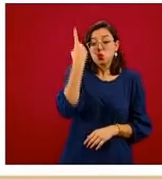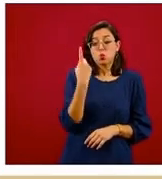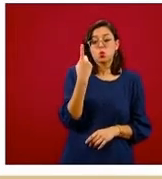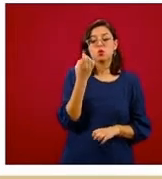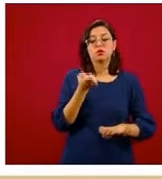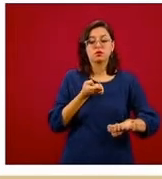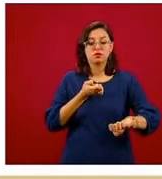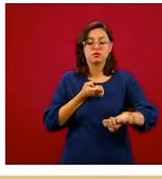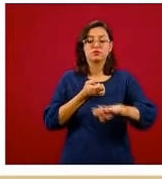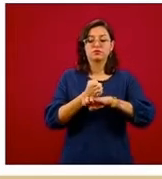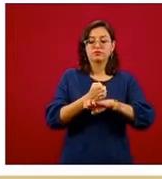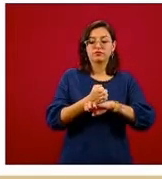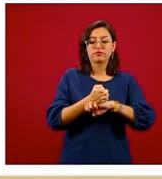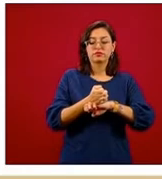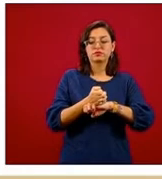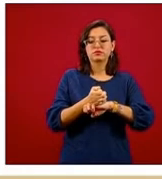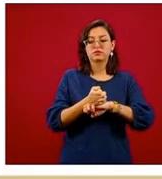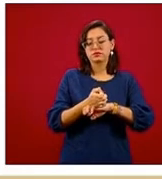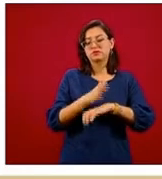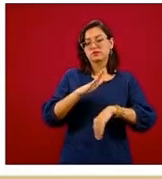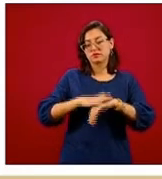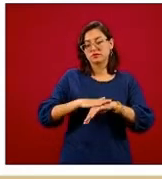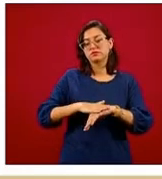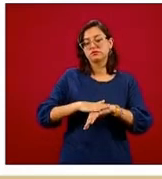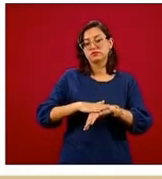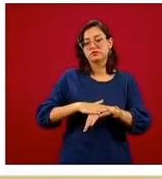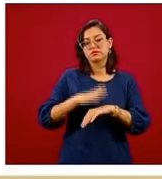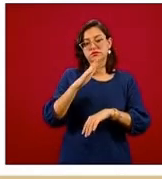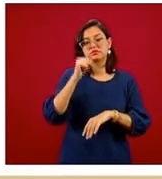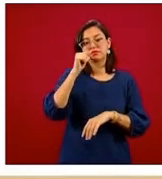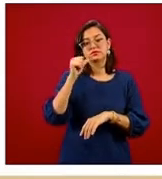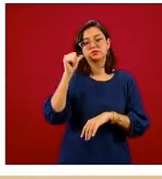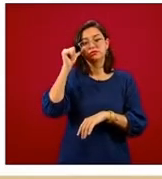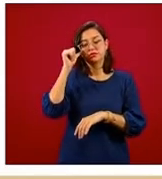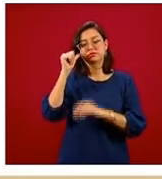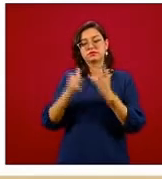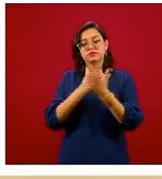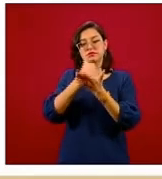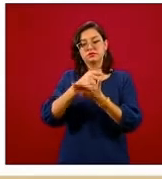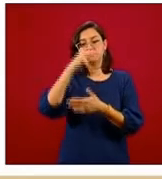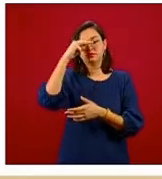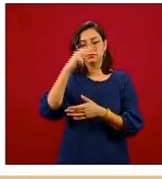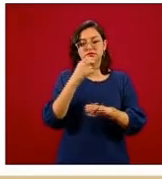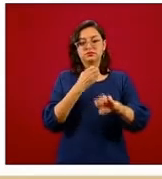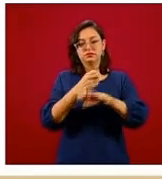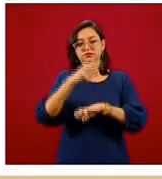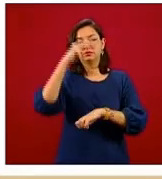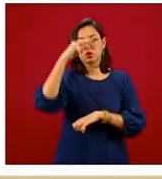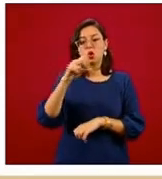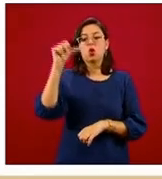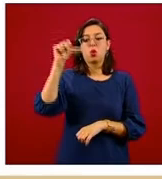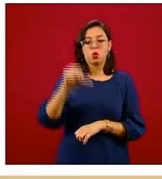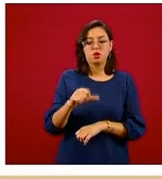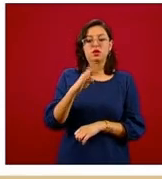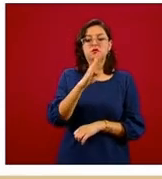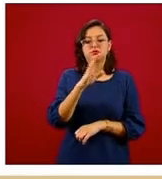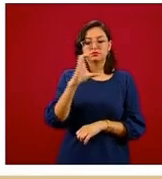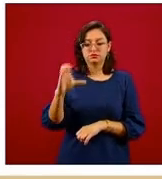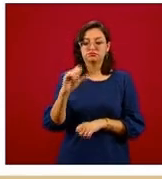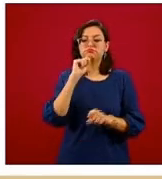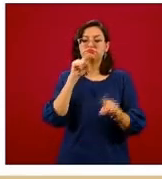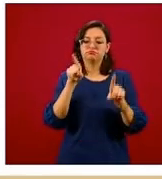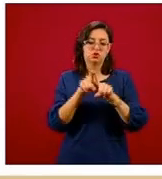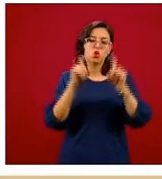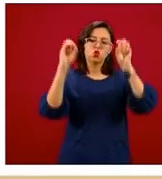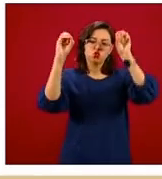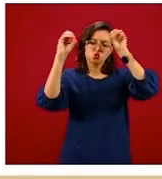confirmations. And today we see that another state is added up to the other two that we reported yesterday. That is